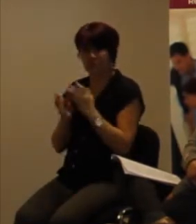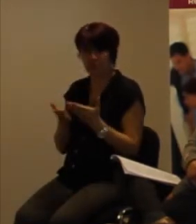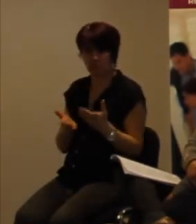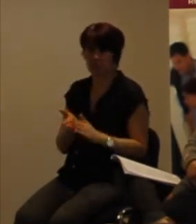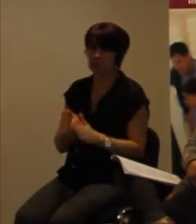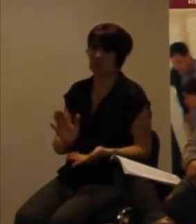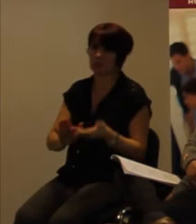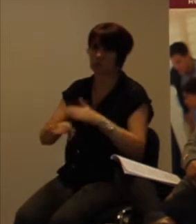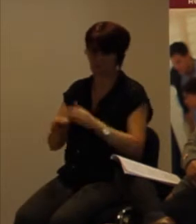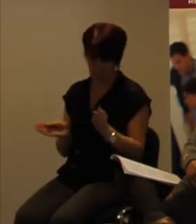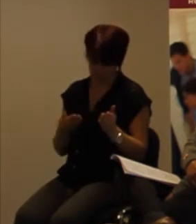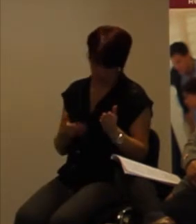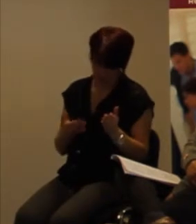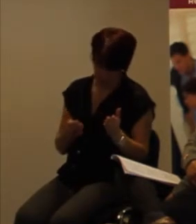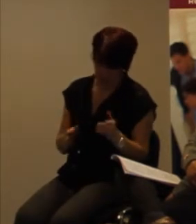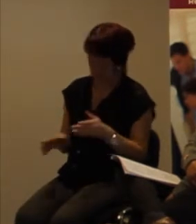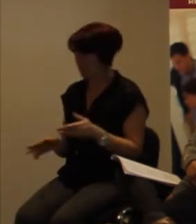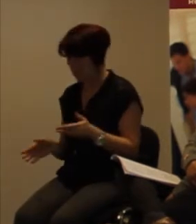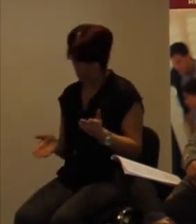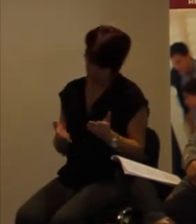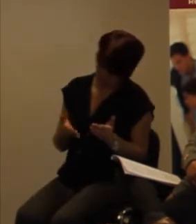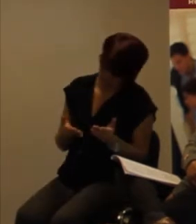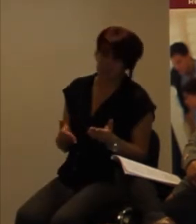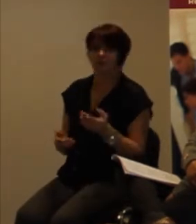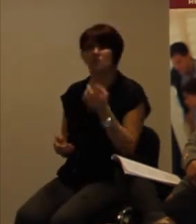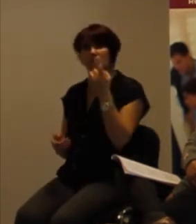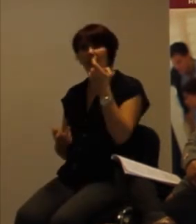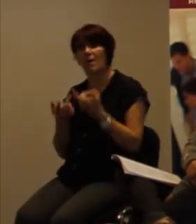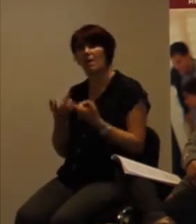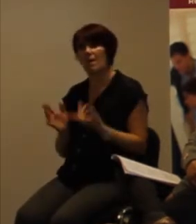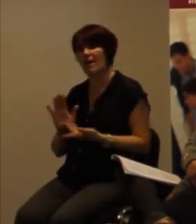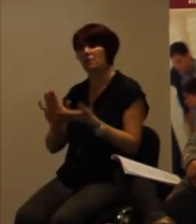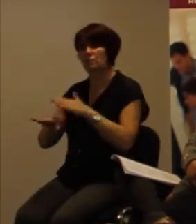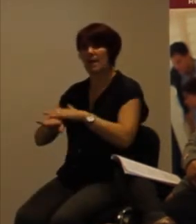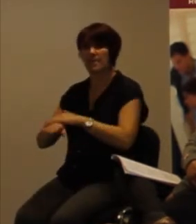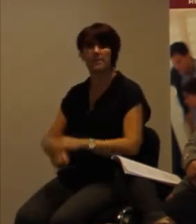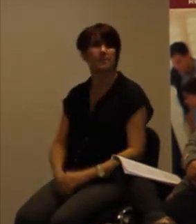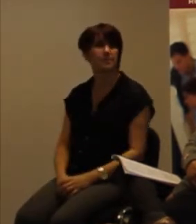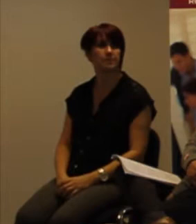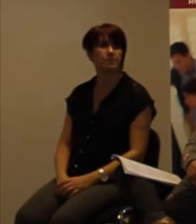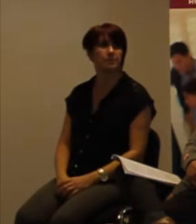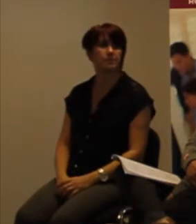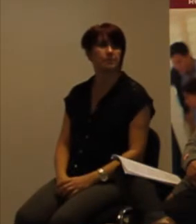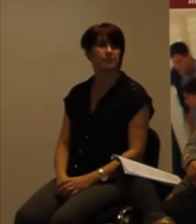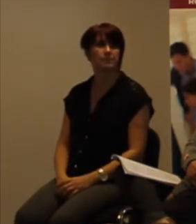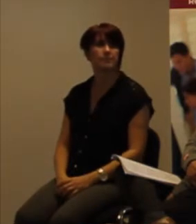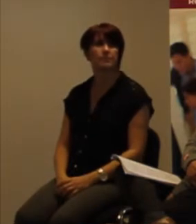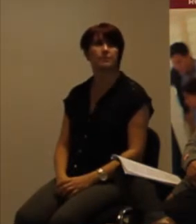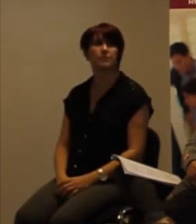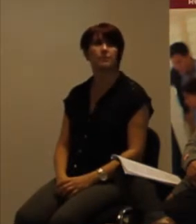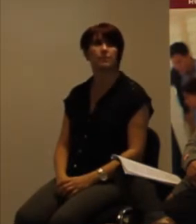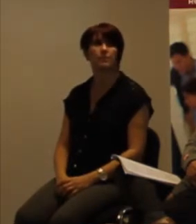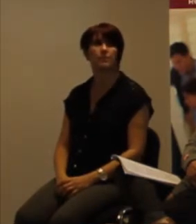consider in application of such an adjustment. There are assessments where